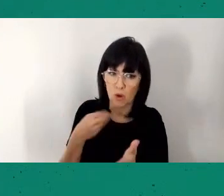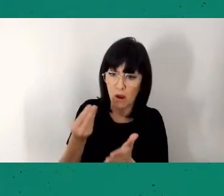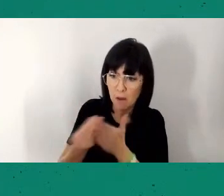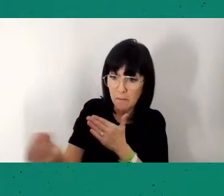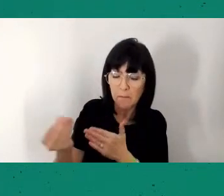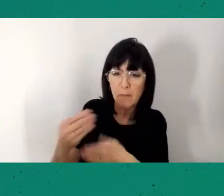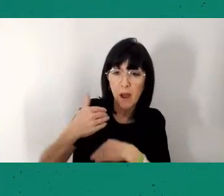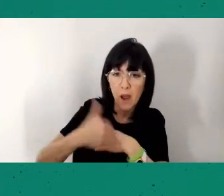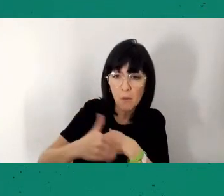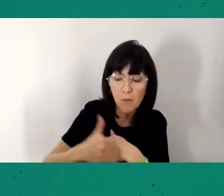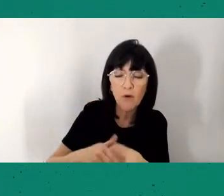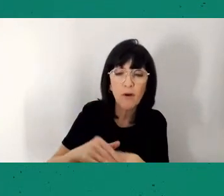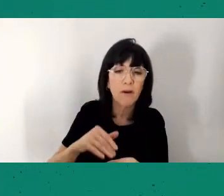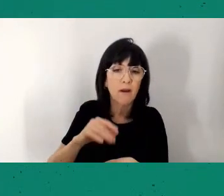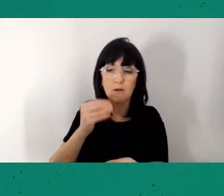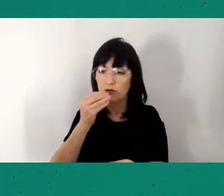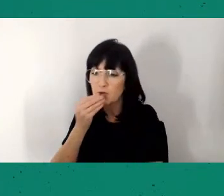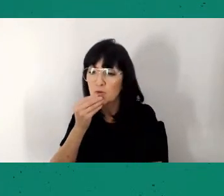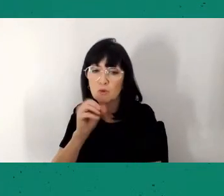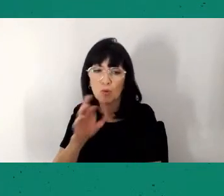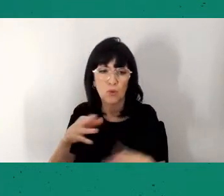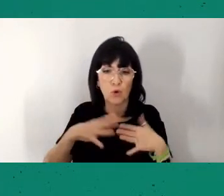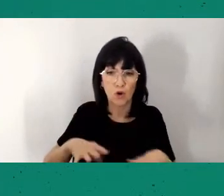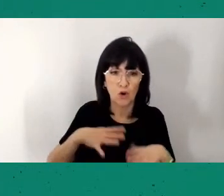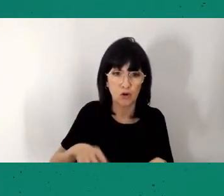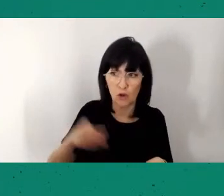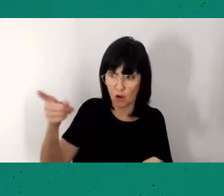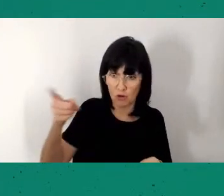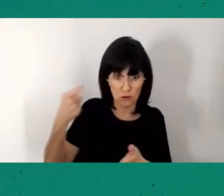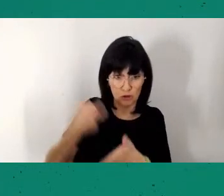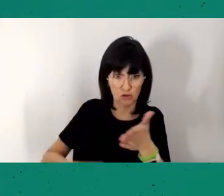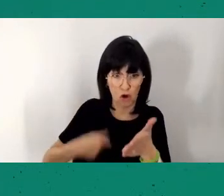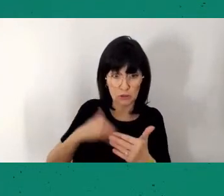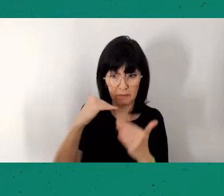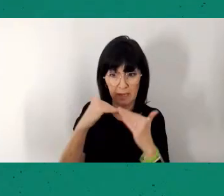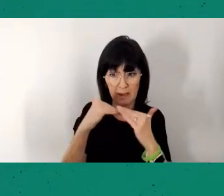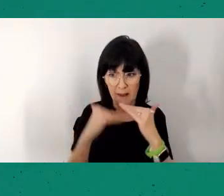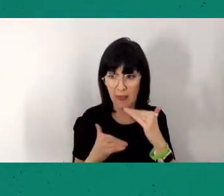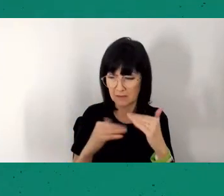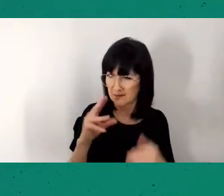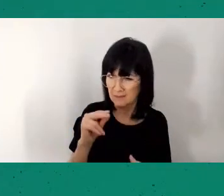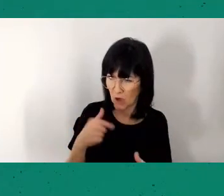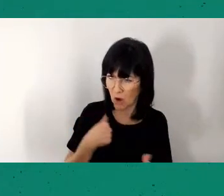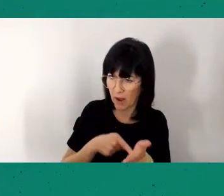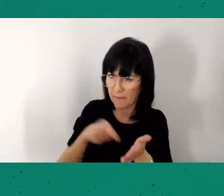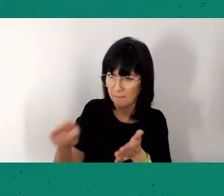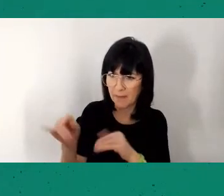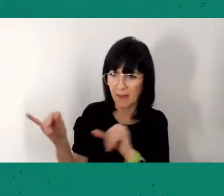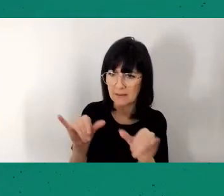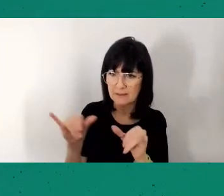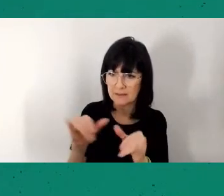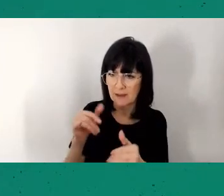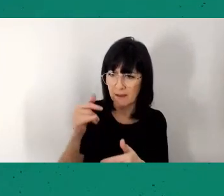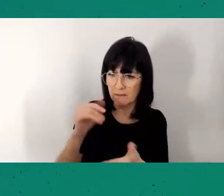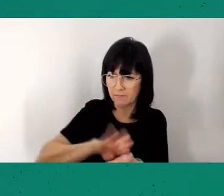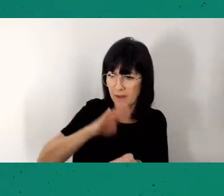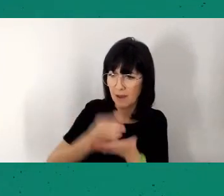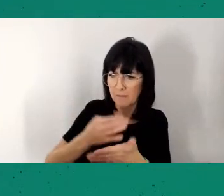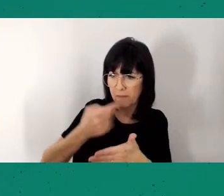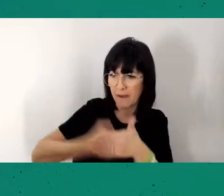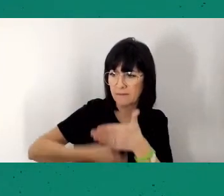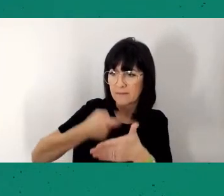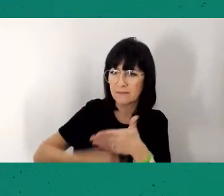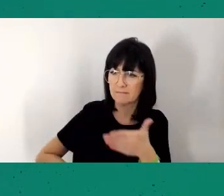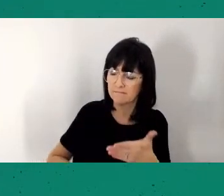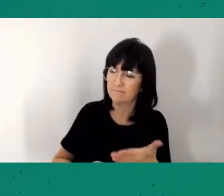clothes or anything, but you learn to adjust to the situation that you have, but it doesn't make you feel